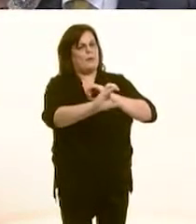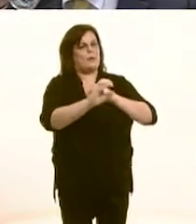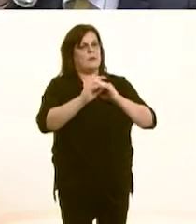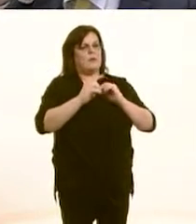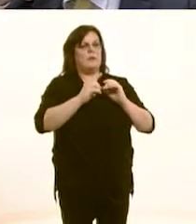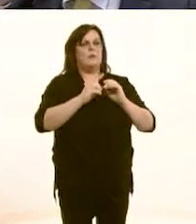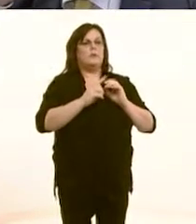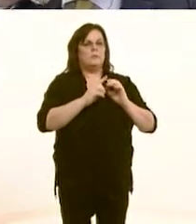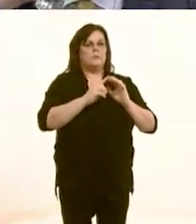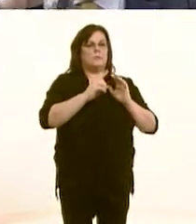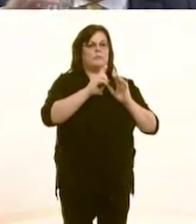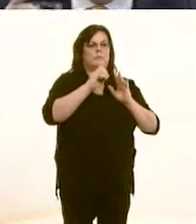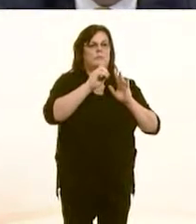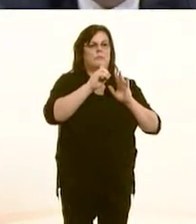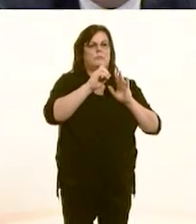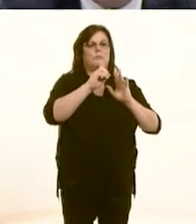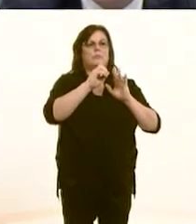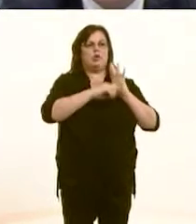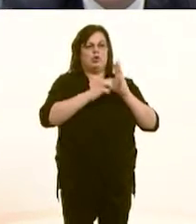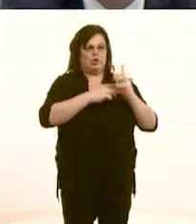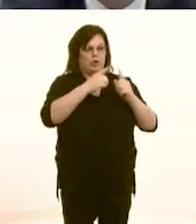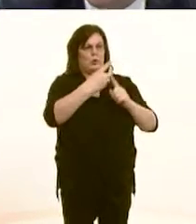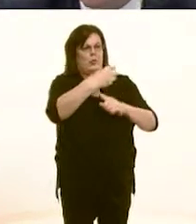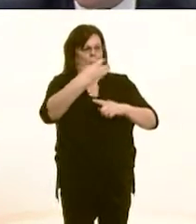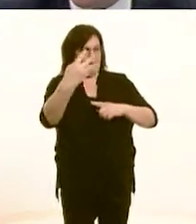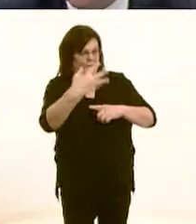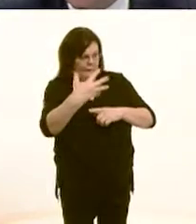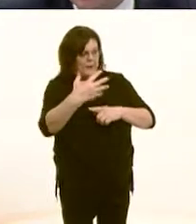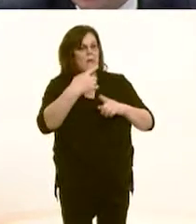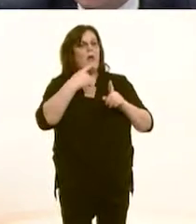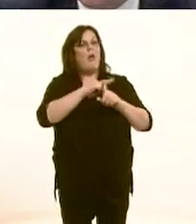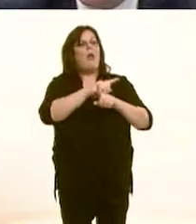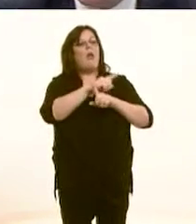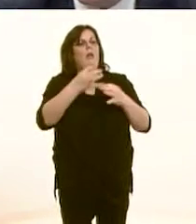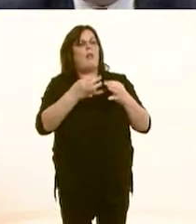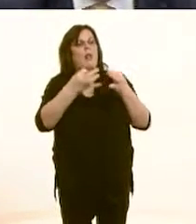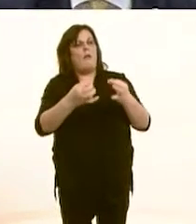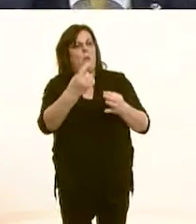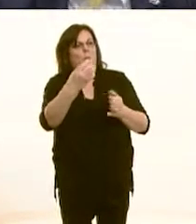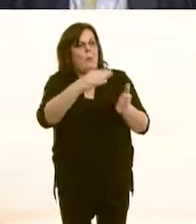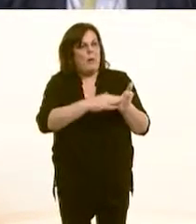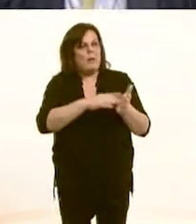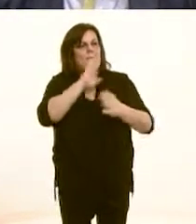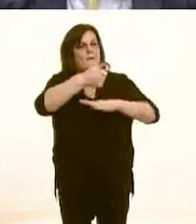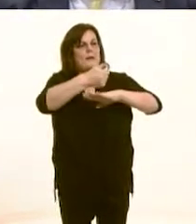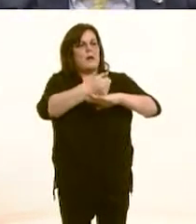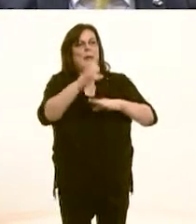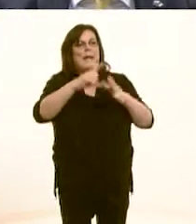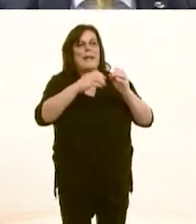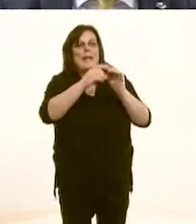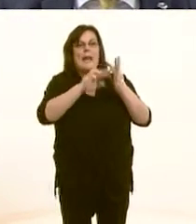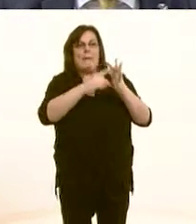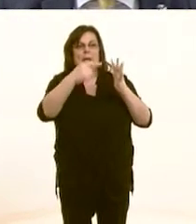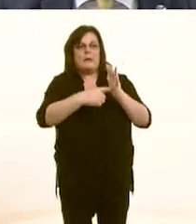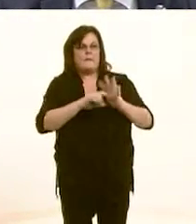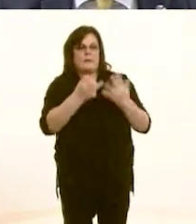July 2015. The latest update is the cabinet has been installed for six months, but they still have not got it